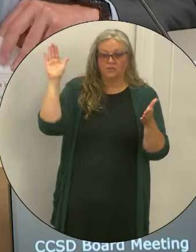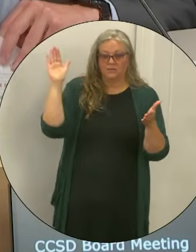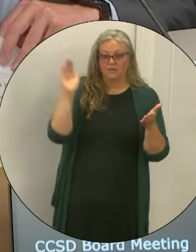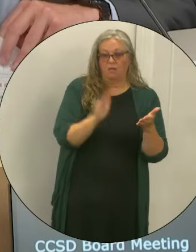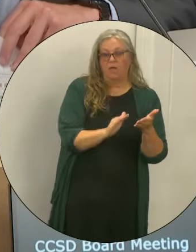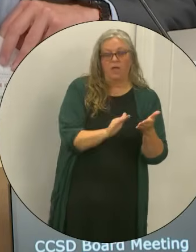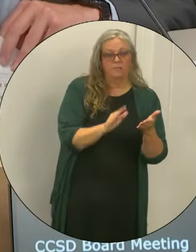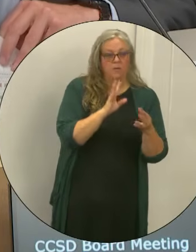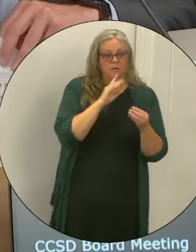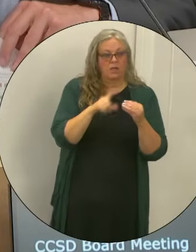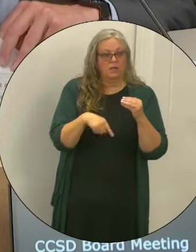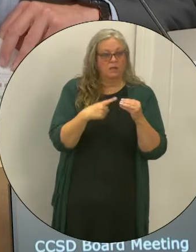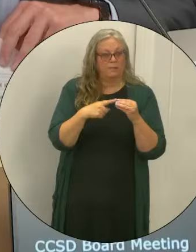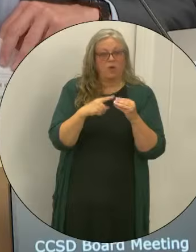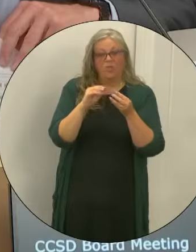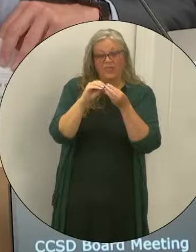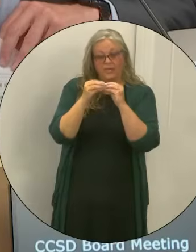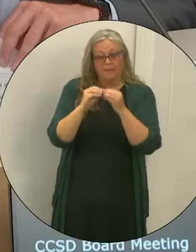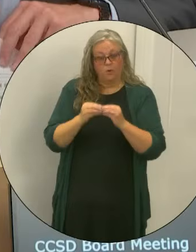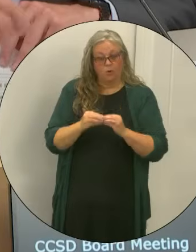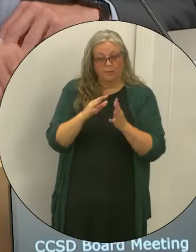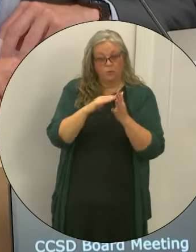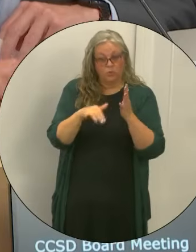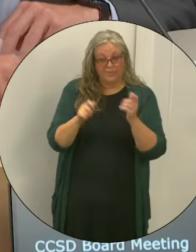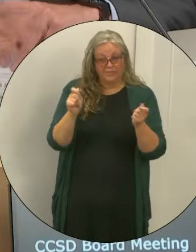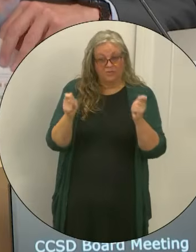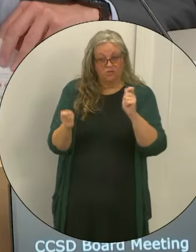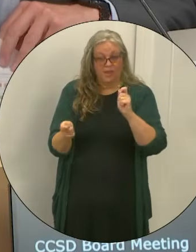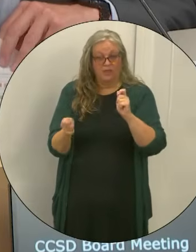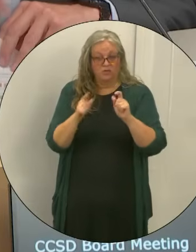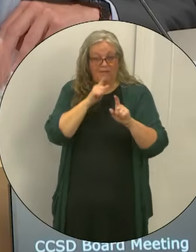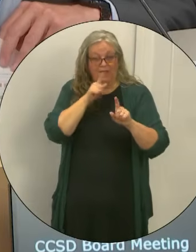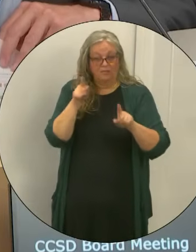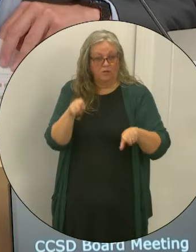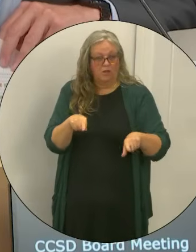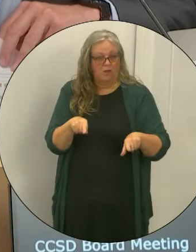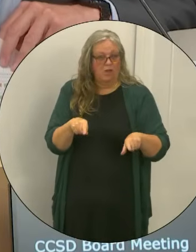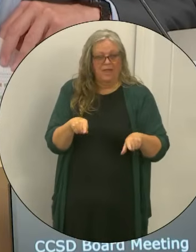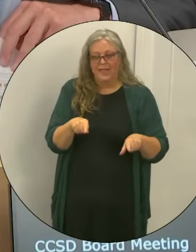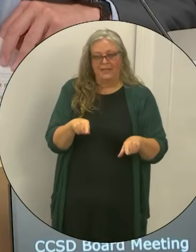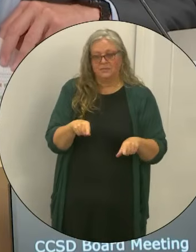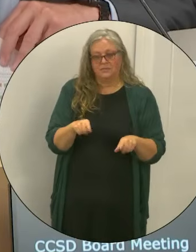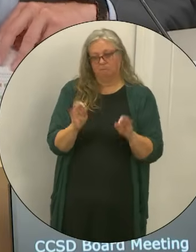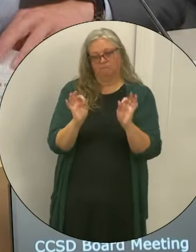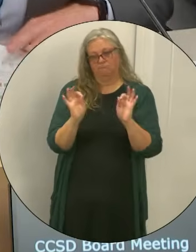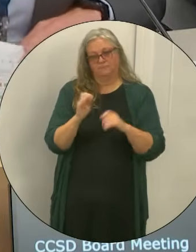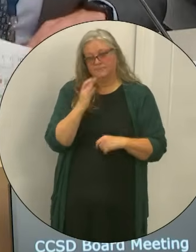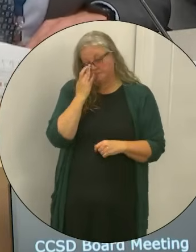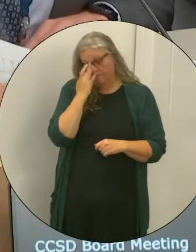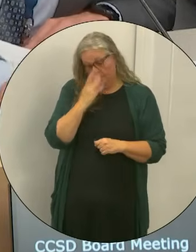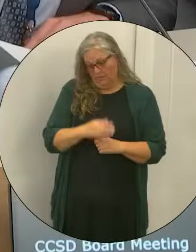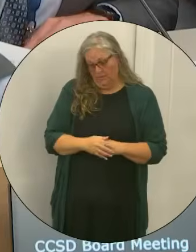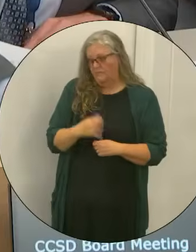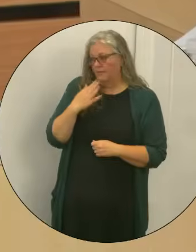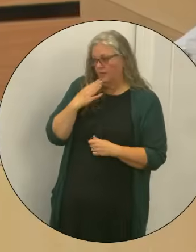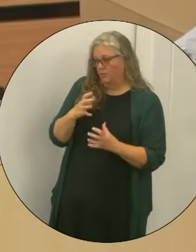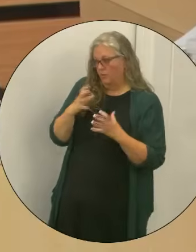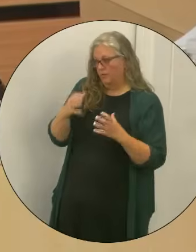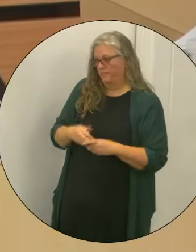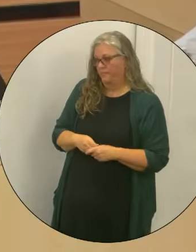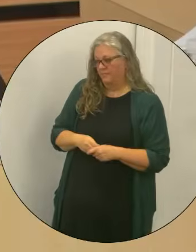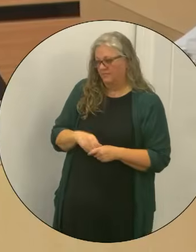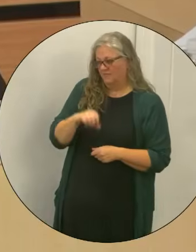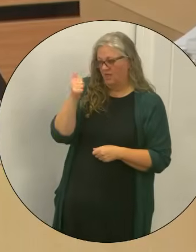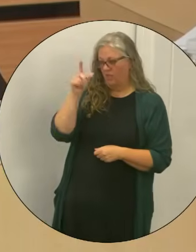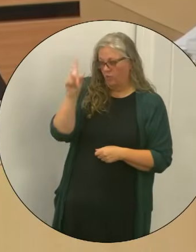But when we're talking about the number of students that might have changed their answer, we're looking at a nominal number there. Okay. Thank you so much. I might have another